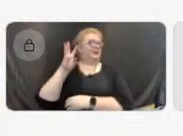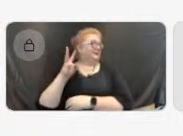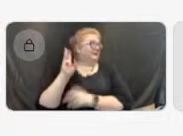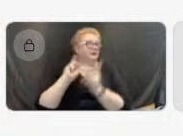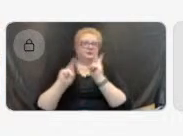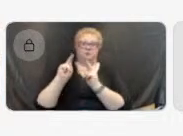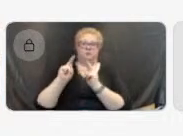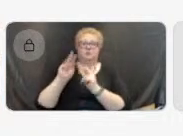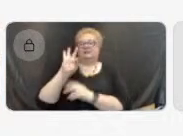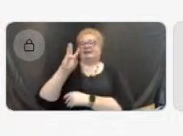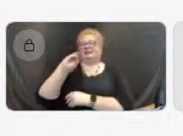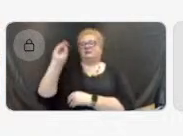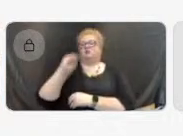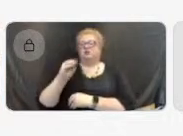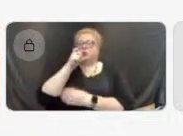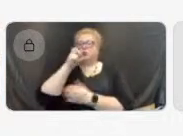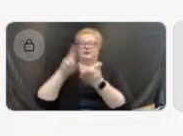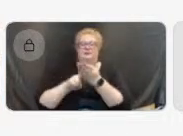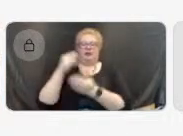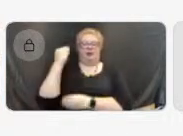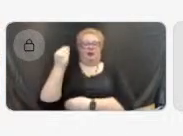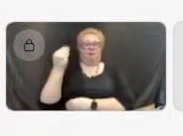petitions,